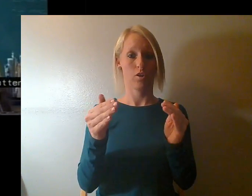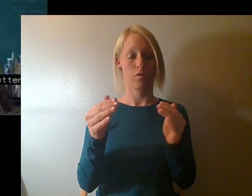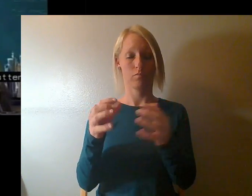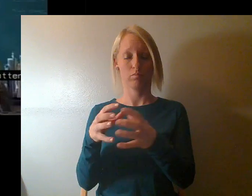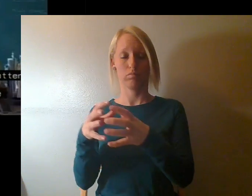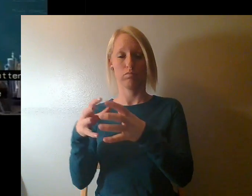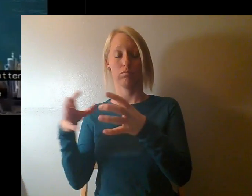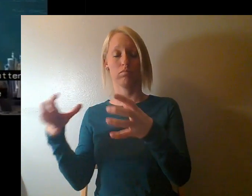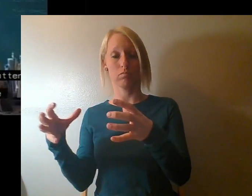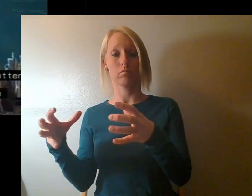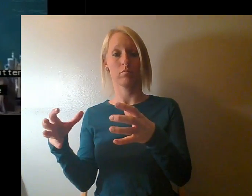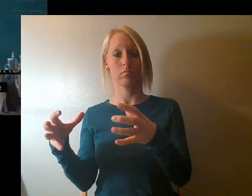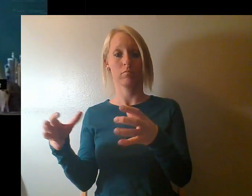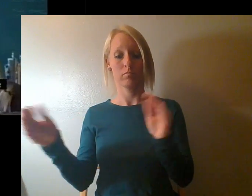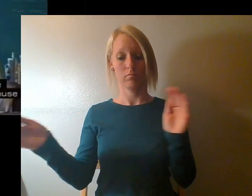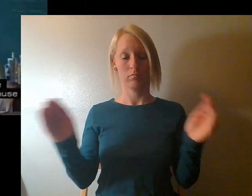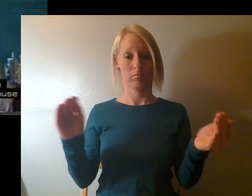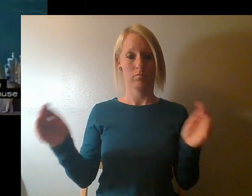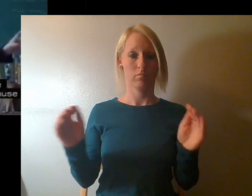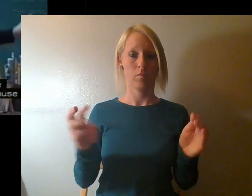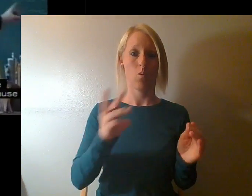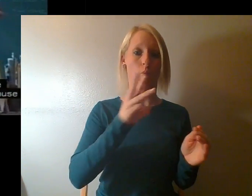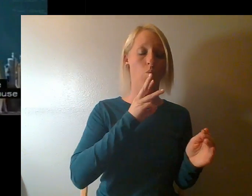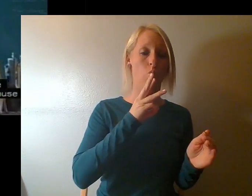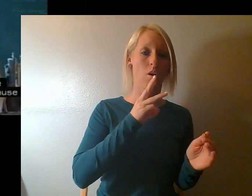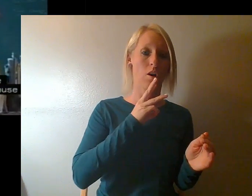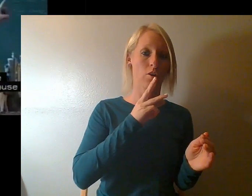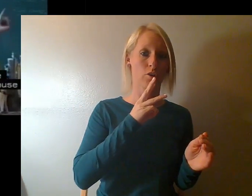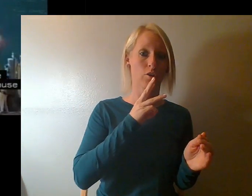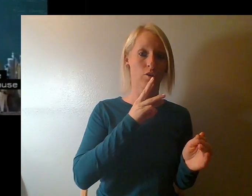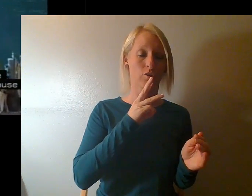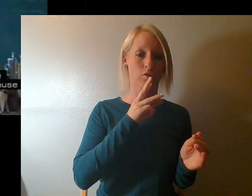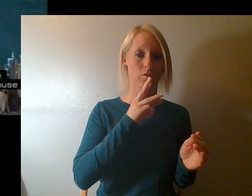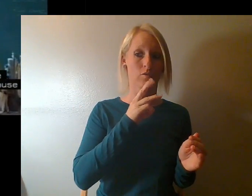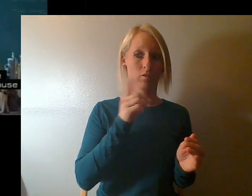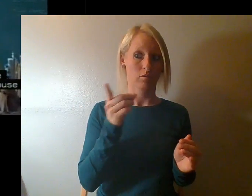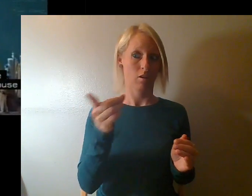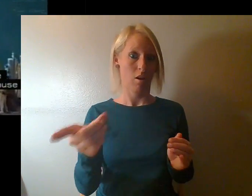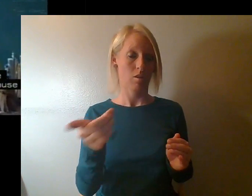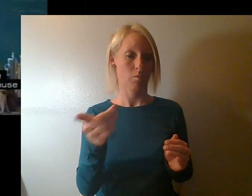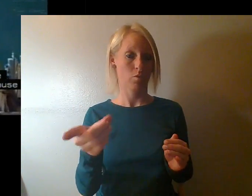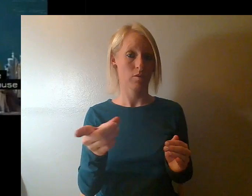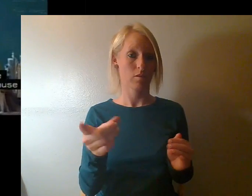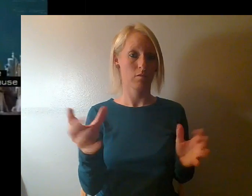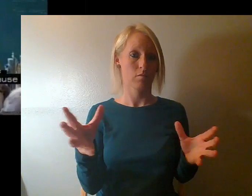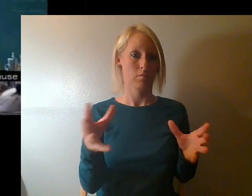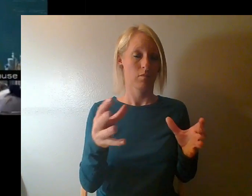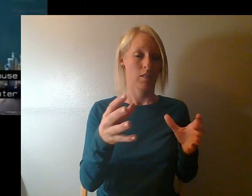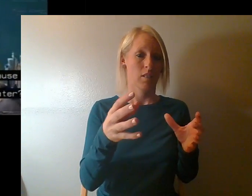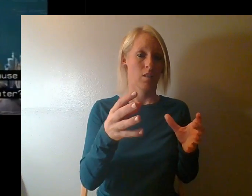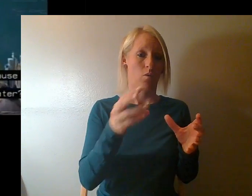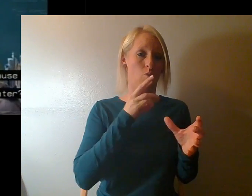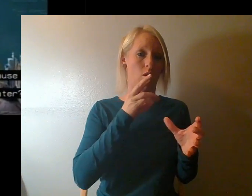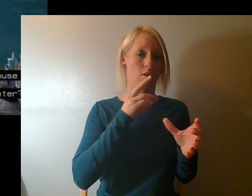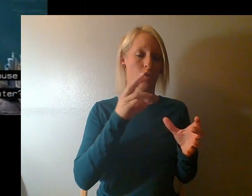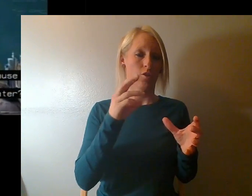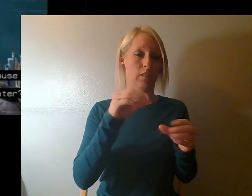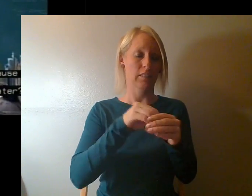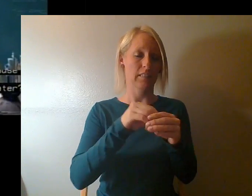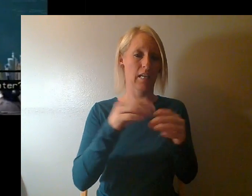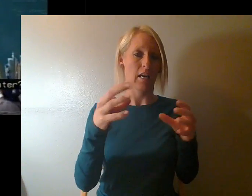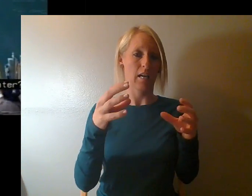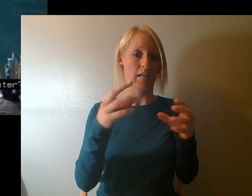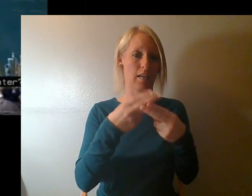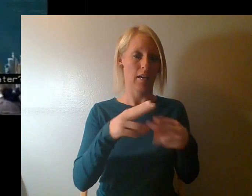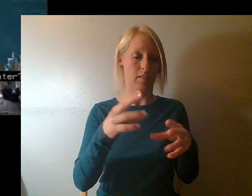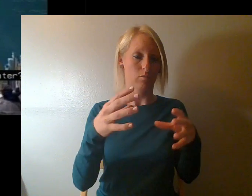It's gotten bigger. Because water is being pulled, because of osmosis, into the egg. What if I put it in salt water? Where's the